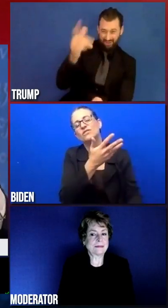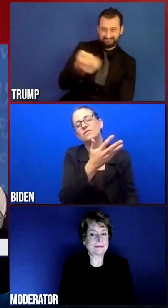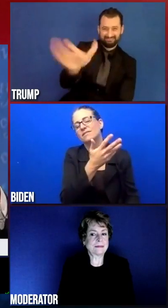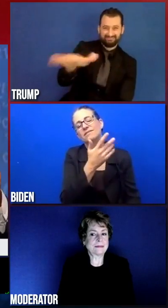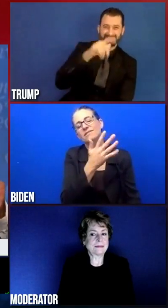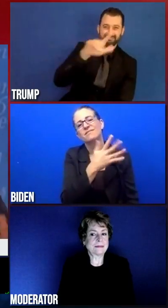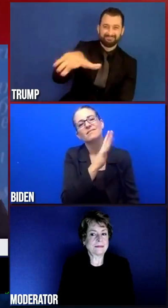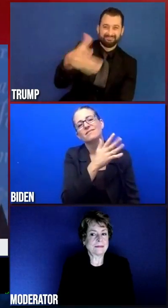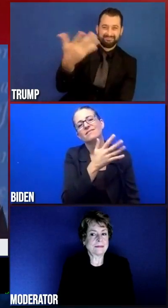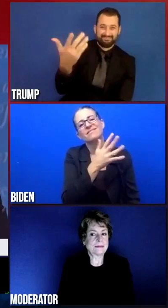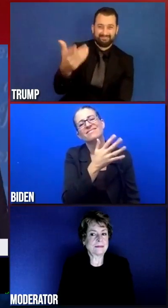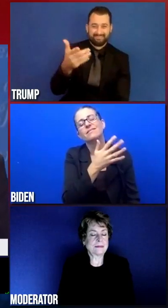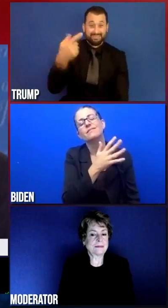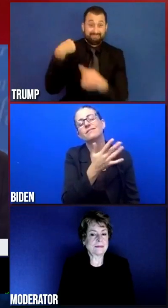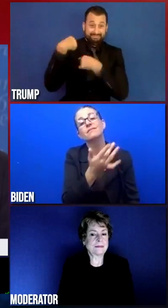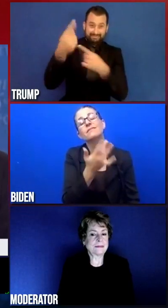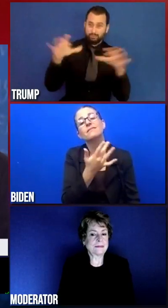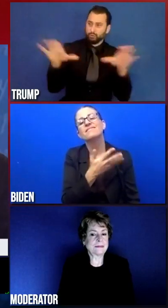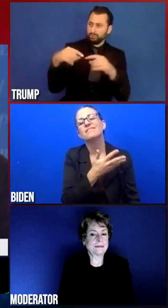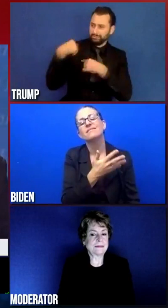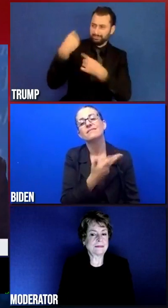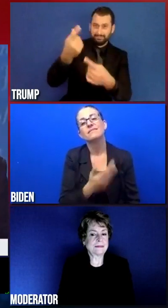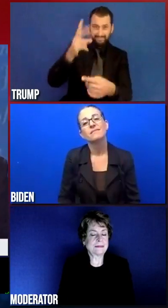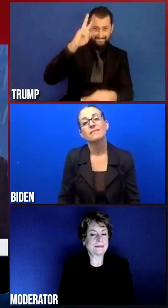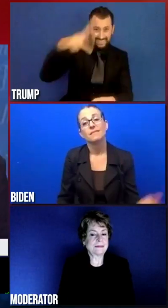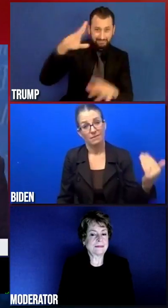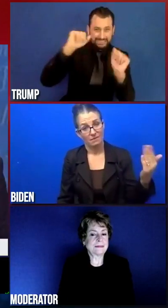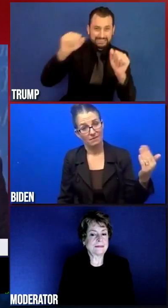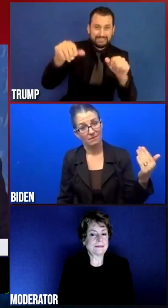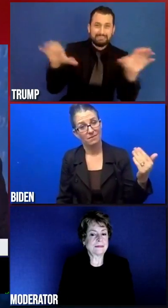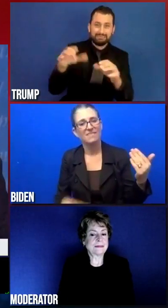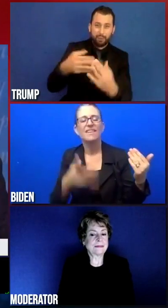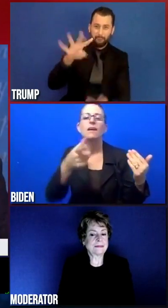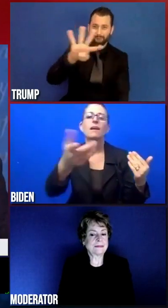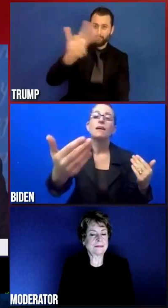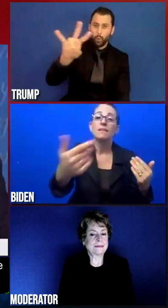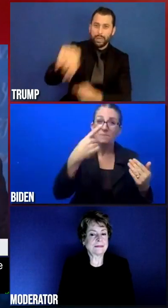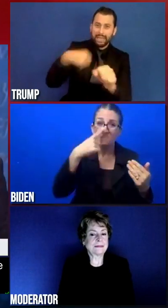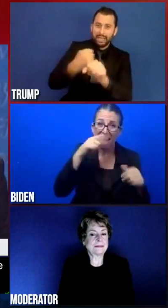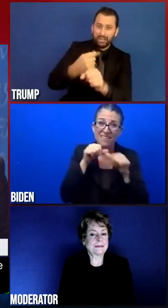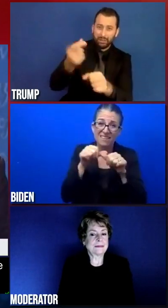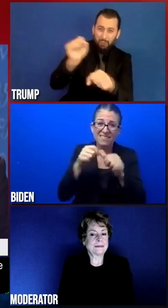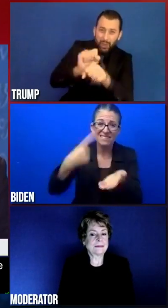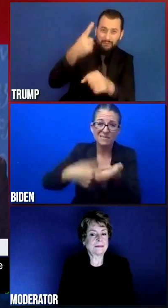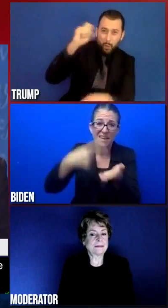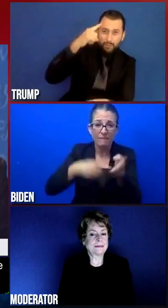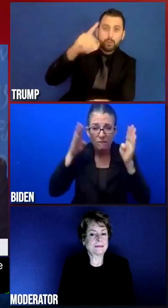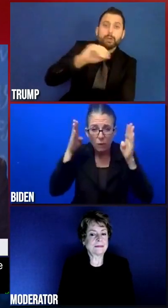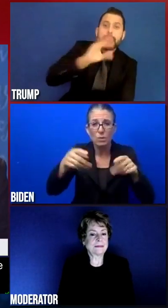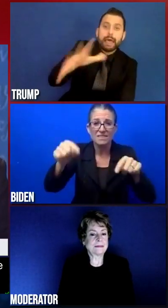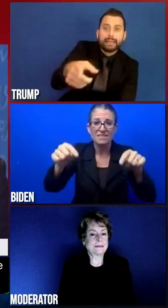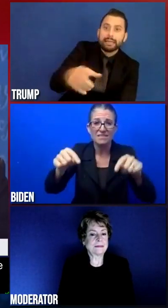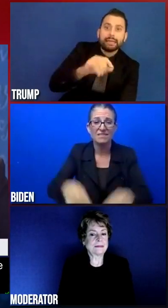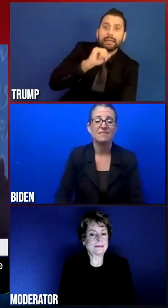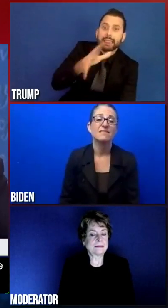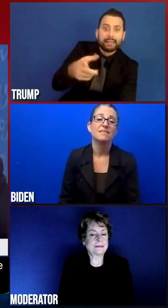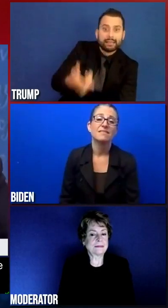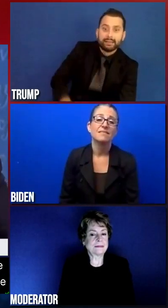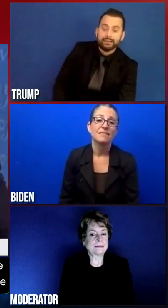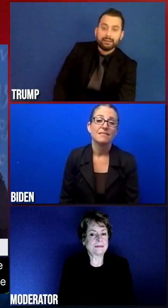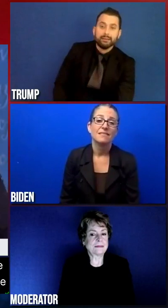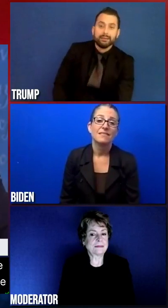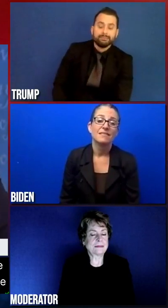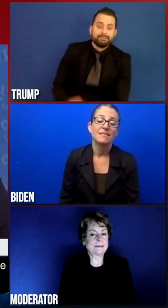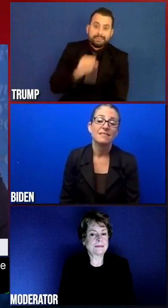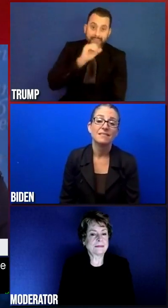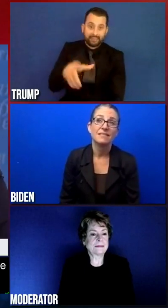this debate. And if you would have had, let me just tell you something, Joe. No, if you would have had the charge of what I was put through, I had to close